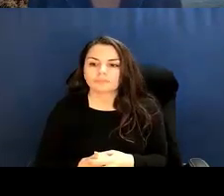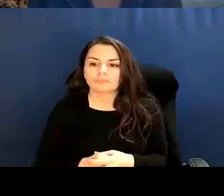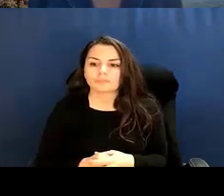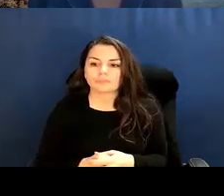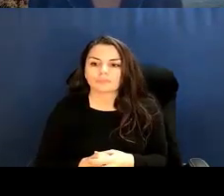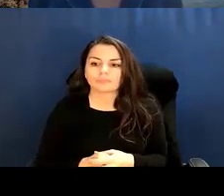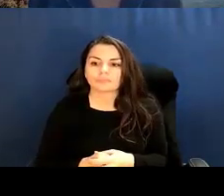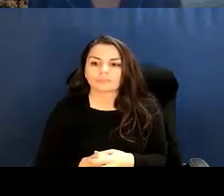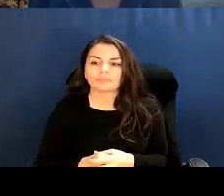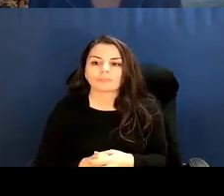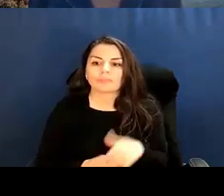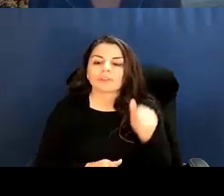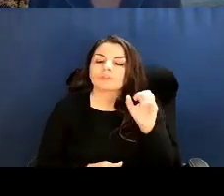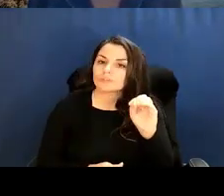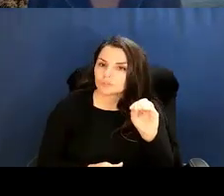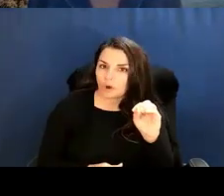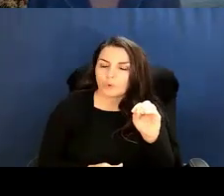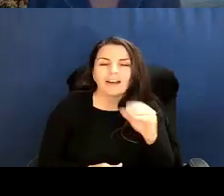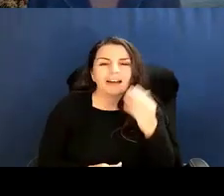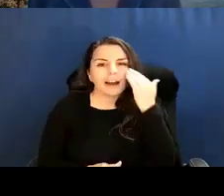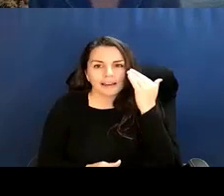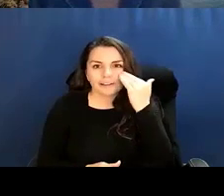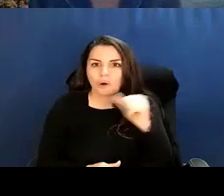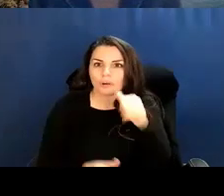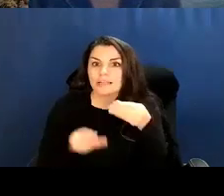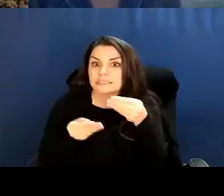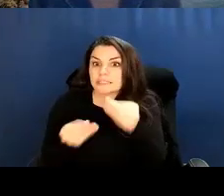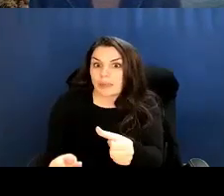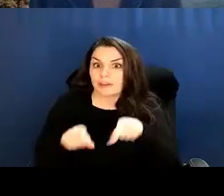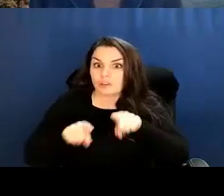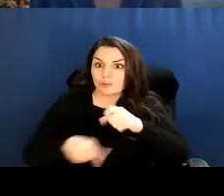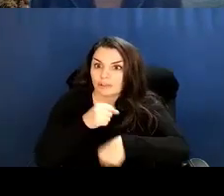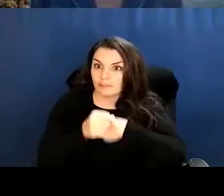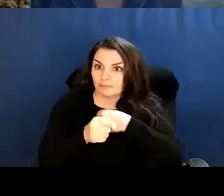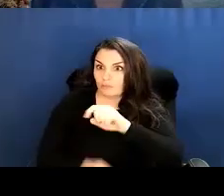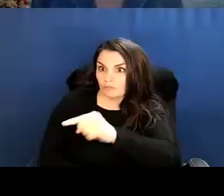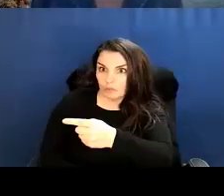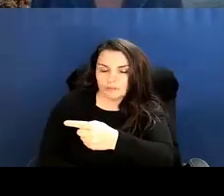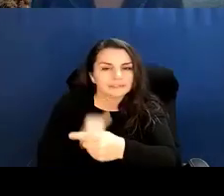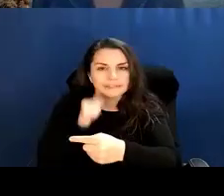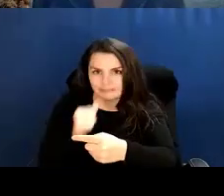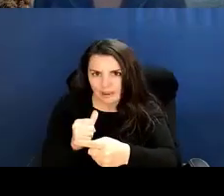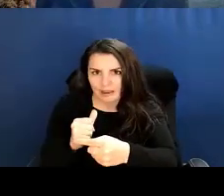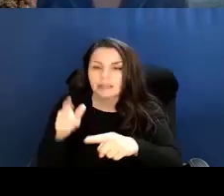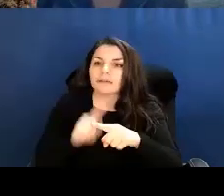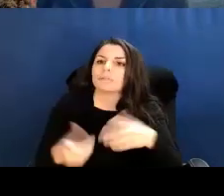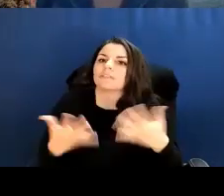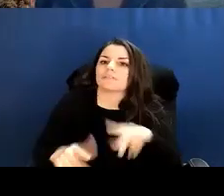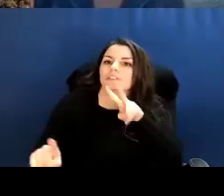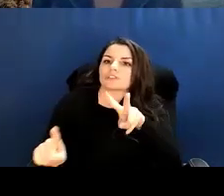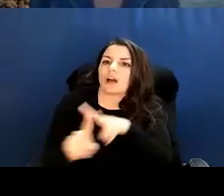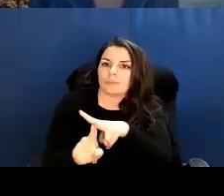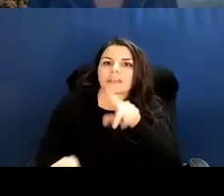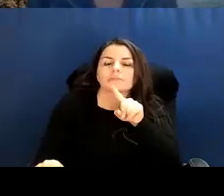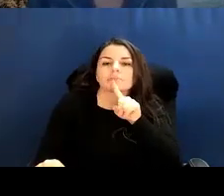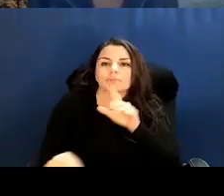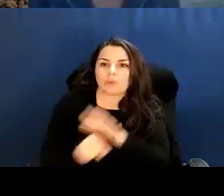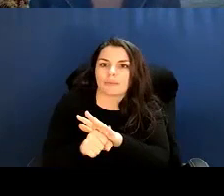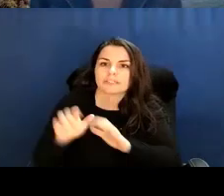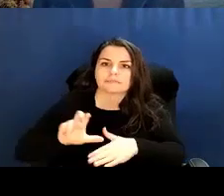happen is that whole 12-month appointment still belongs to budget year 1 because August 1st, the first day of that